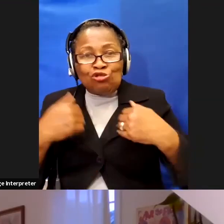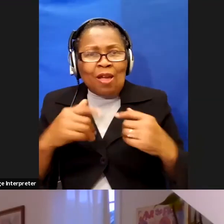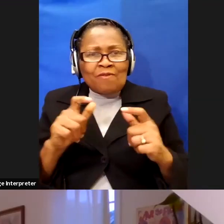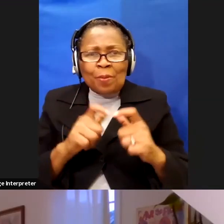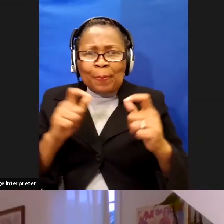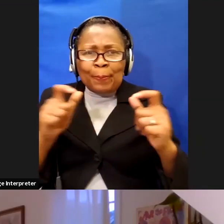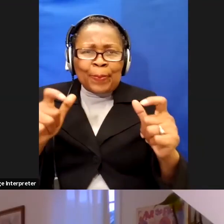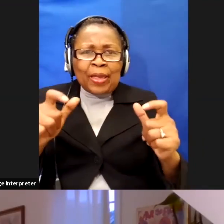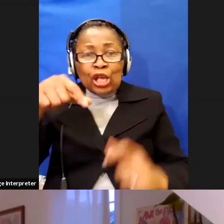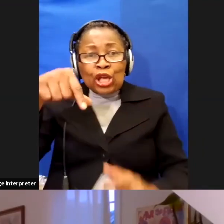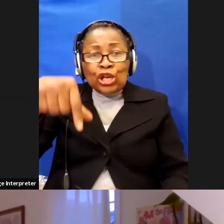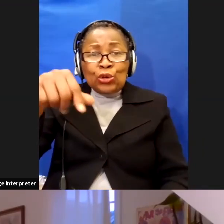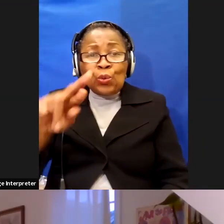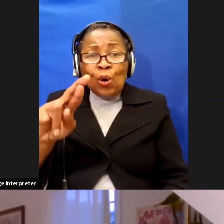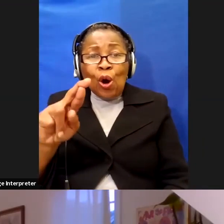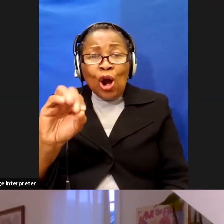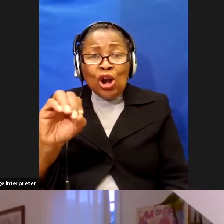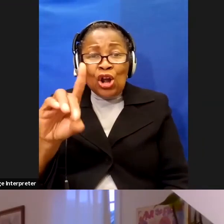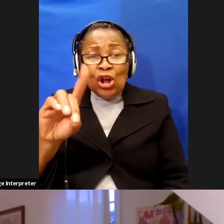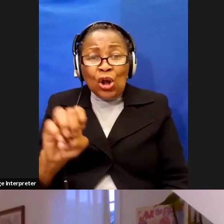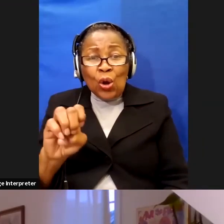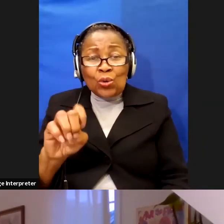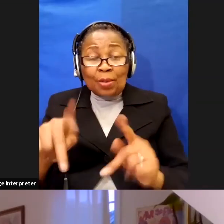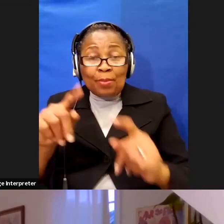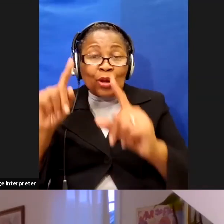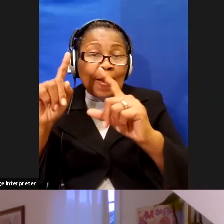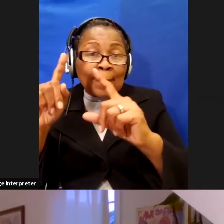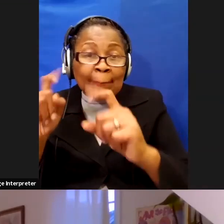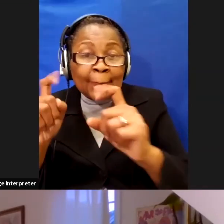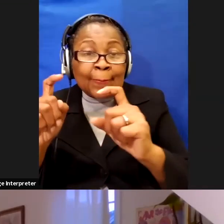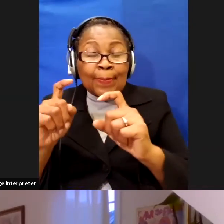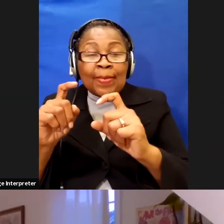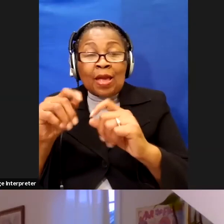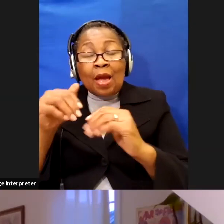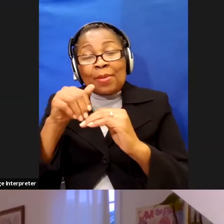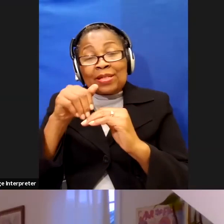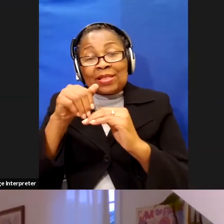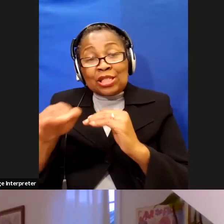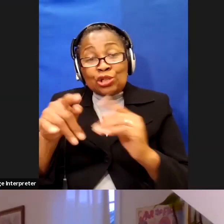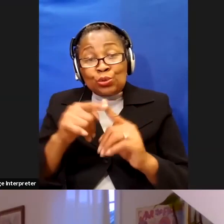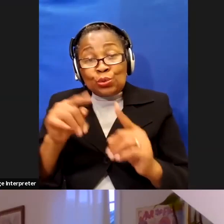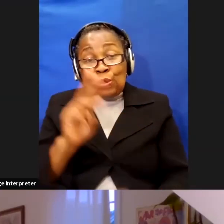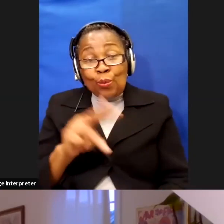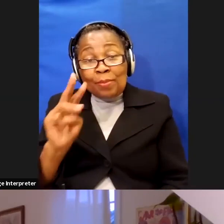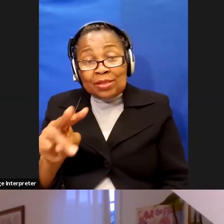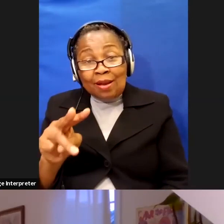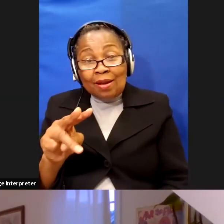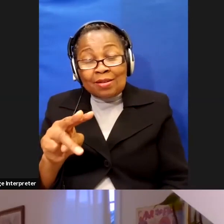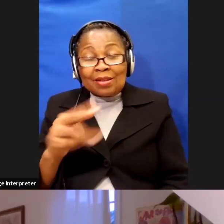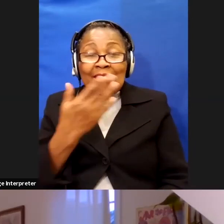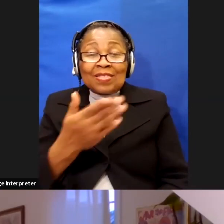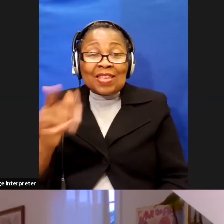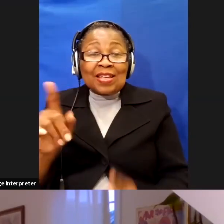QR code that people can snap a picture of that sends you to the website. So like things like